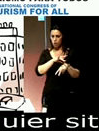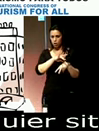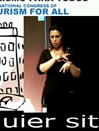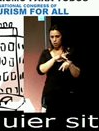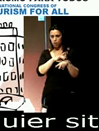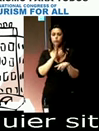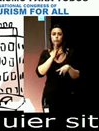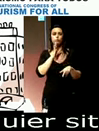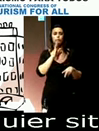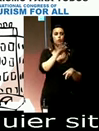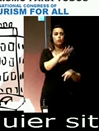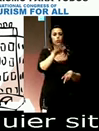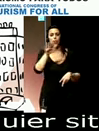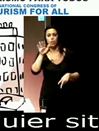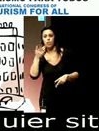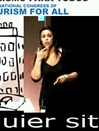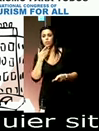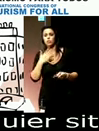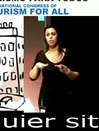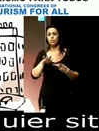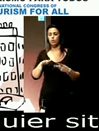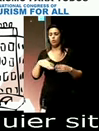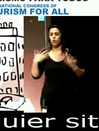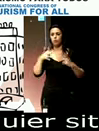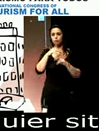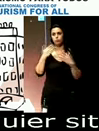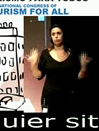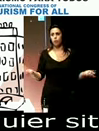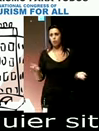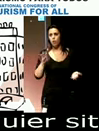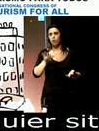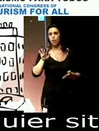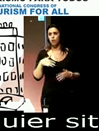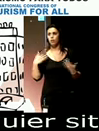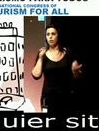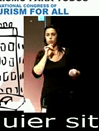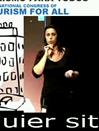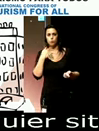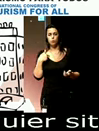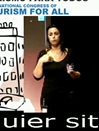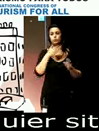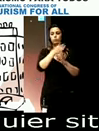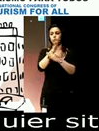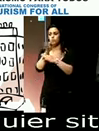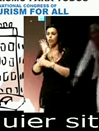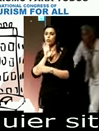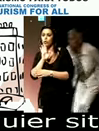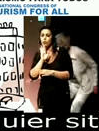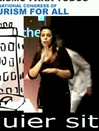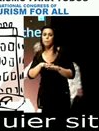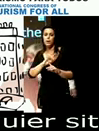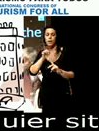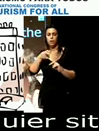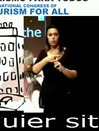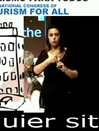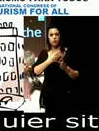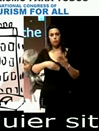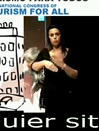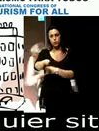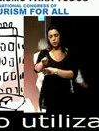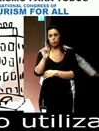the situation like? How big is the room? Where should I go to find the next transponder? And